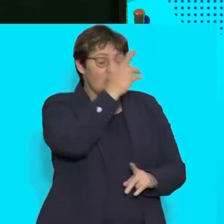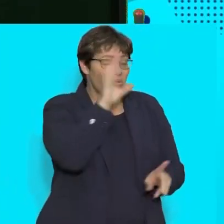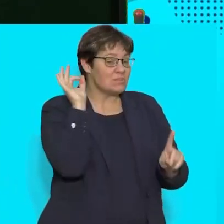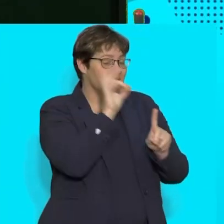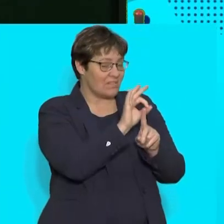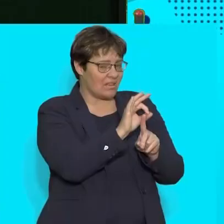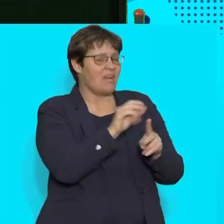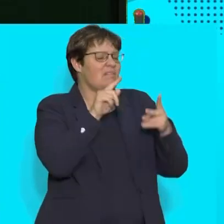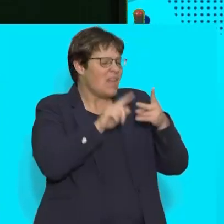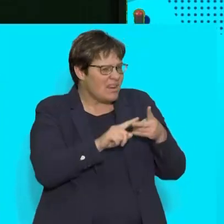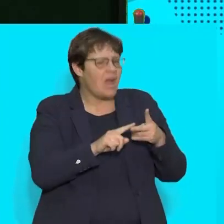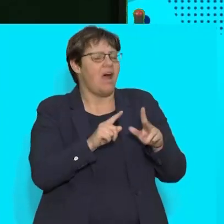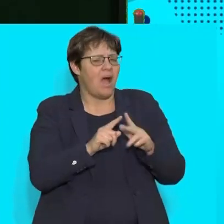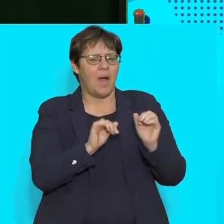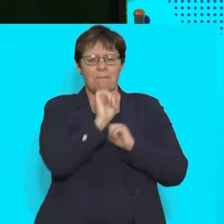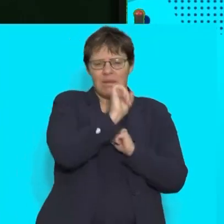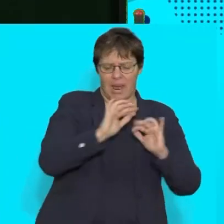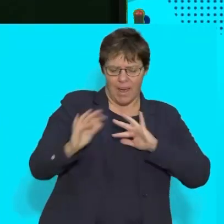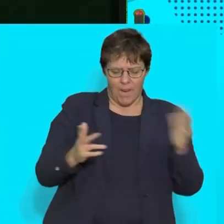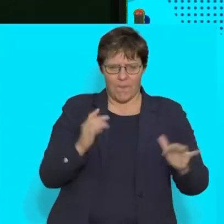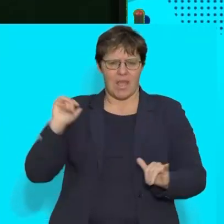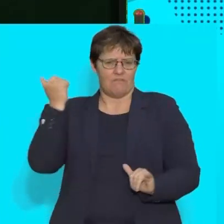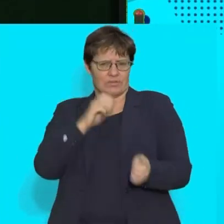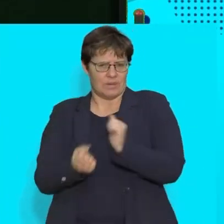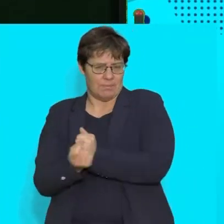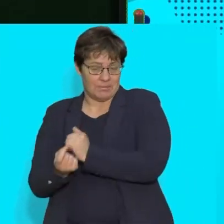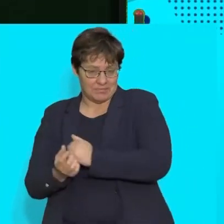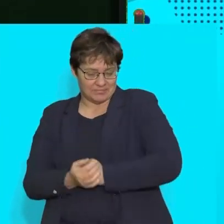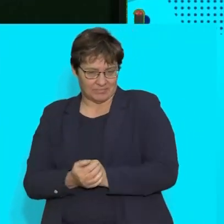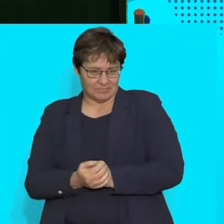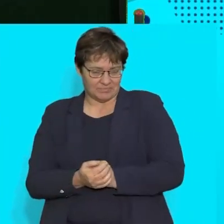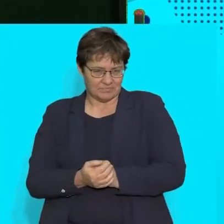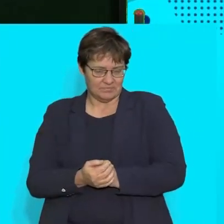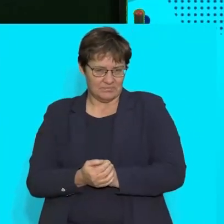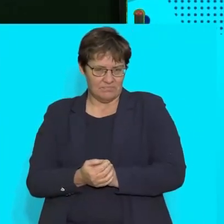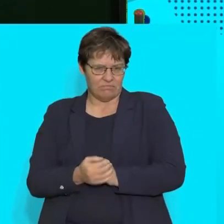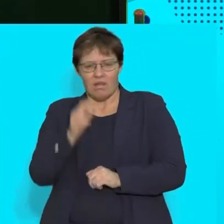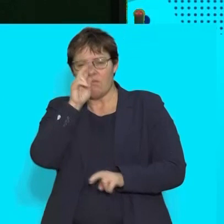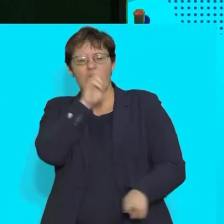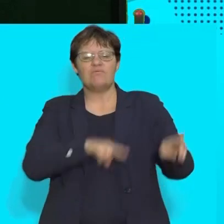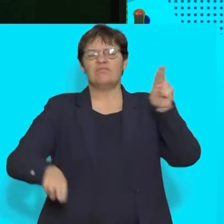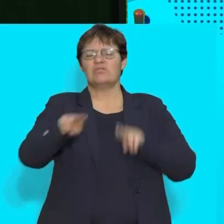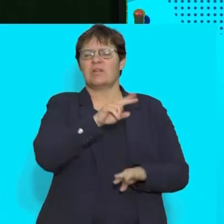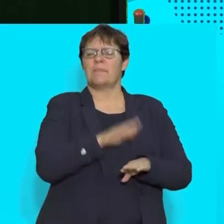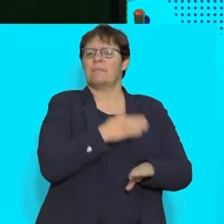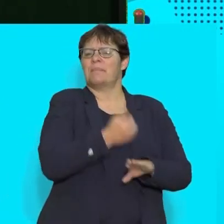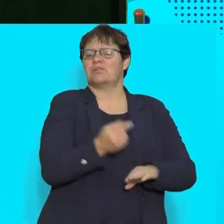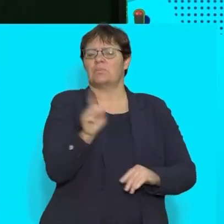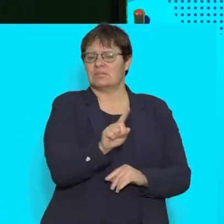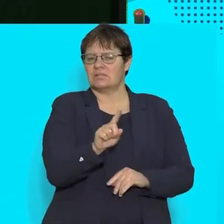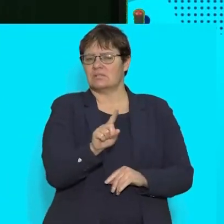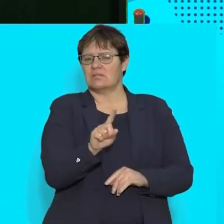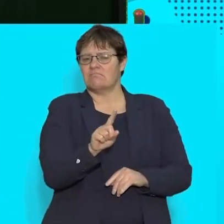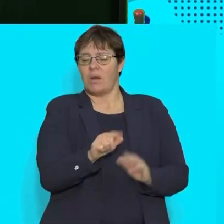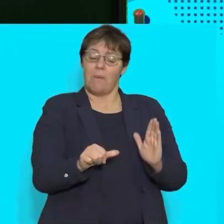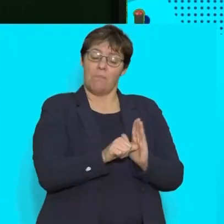theories, and then we'll try and unpack some of the mechanisms of evolution. As we always talk about, a revision lesson is based